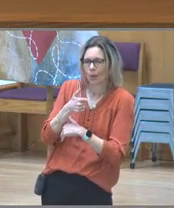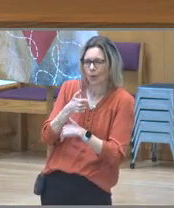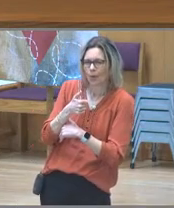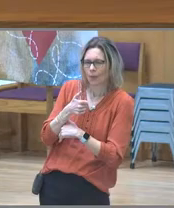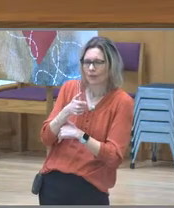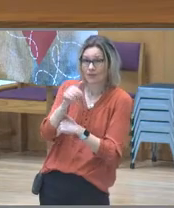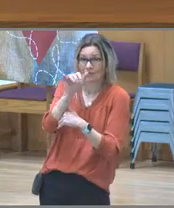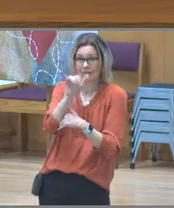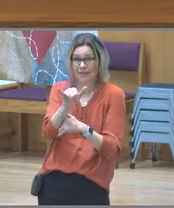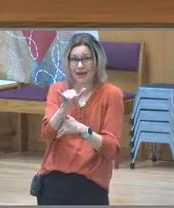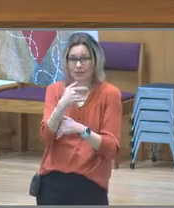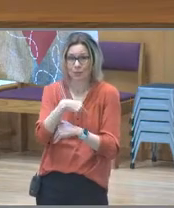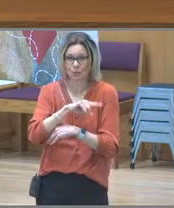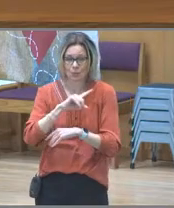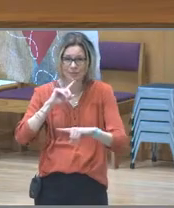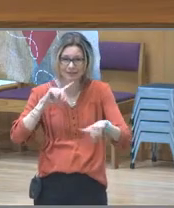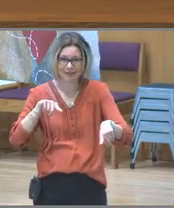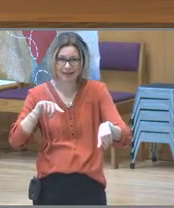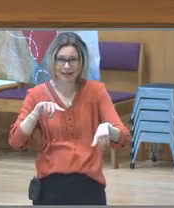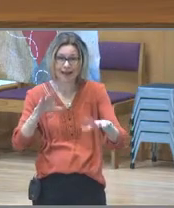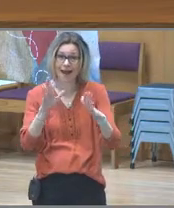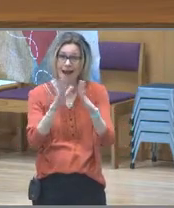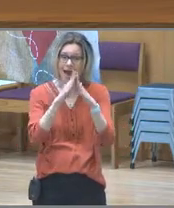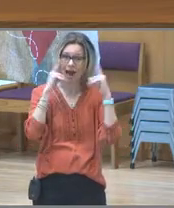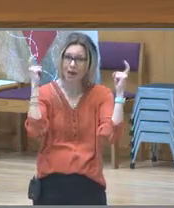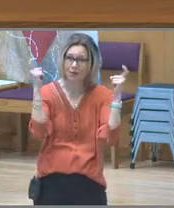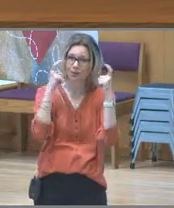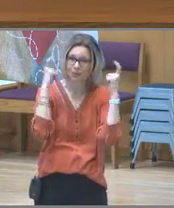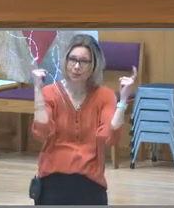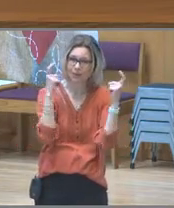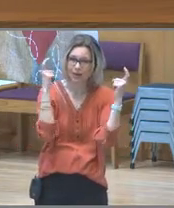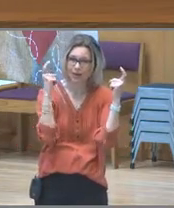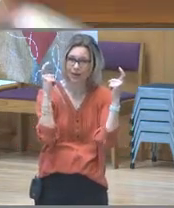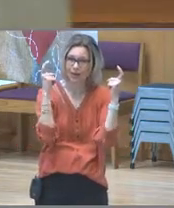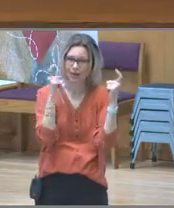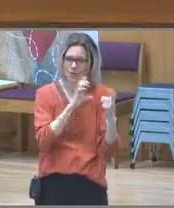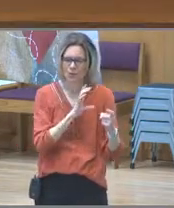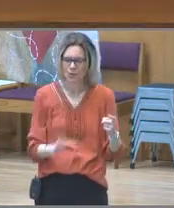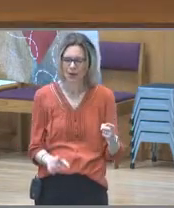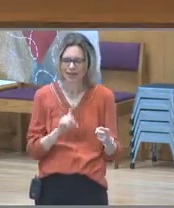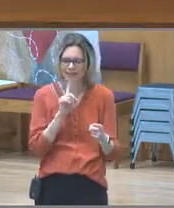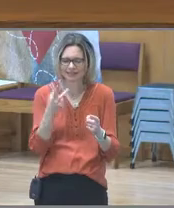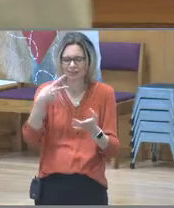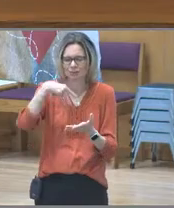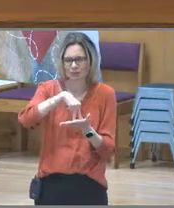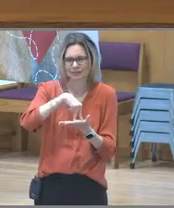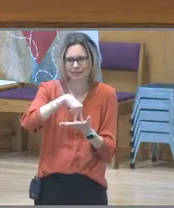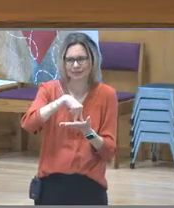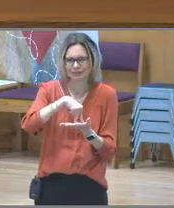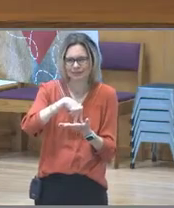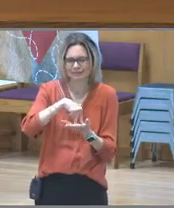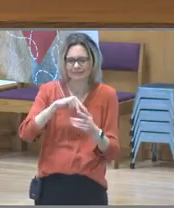that, we say, Hallelujah, Christ is risen.